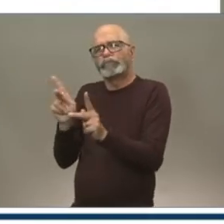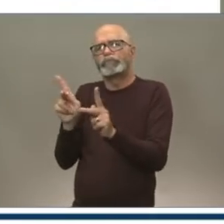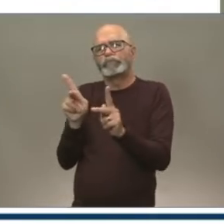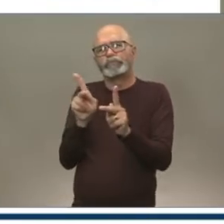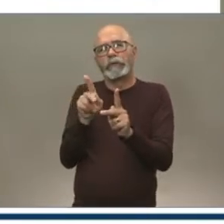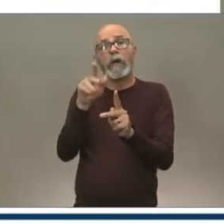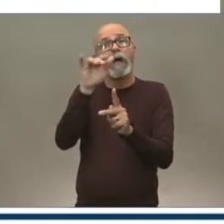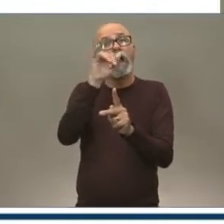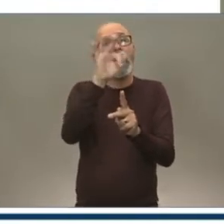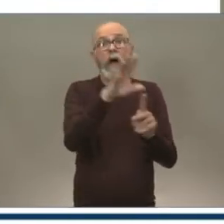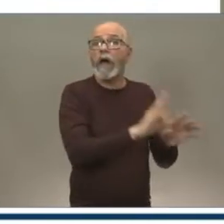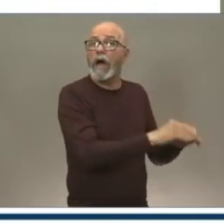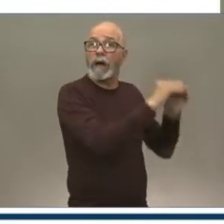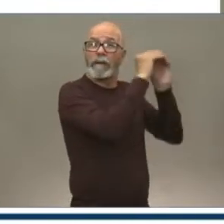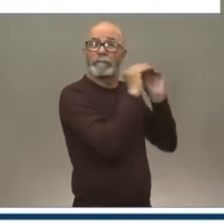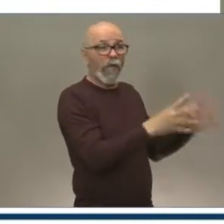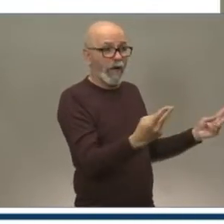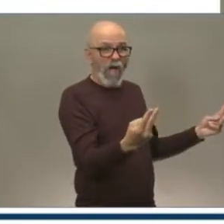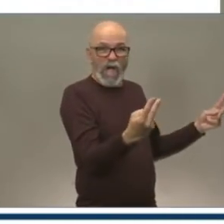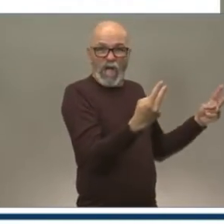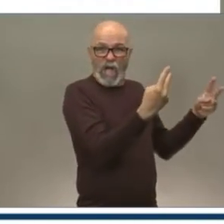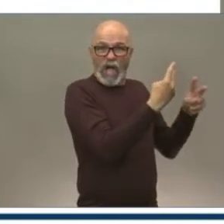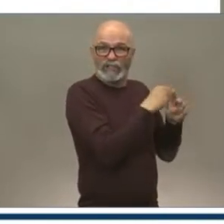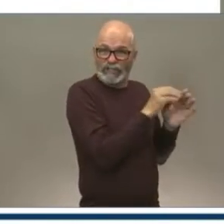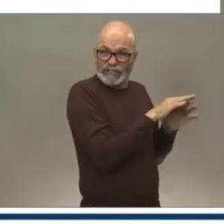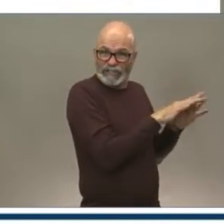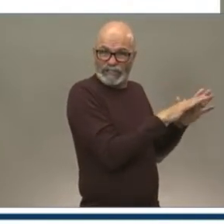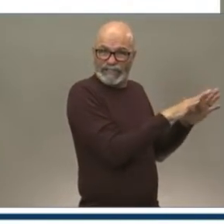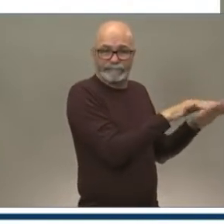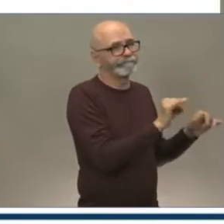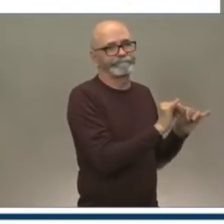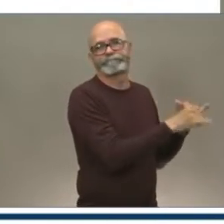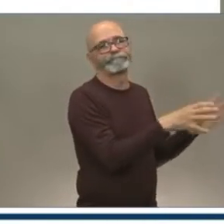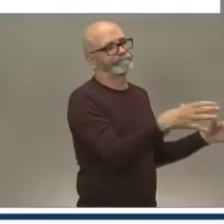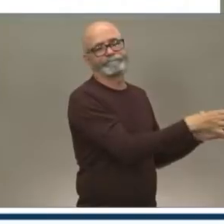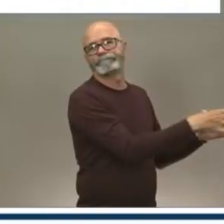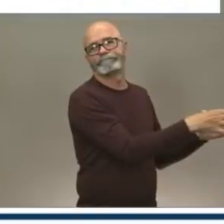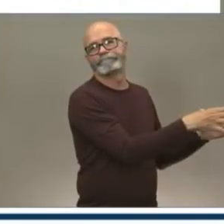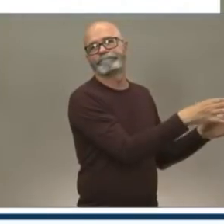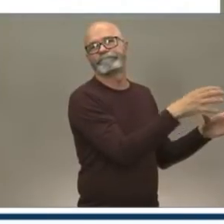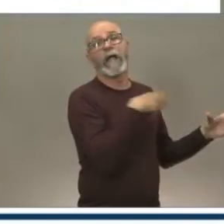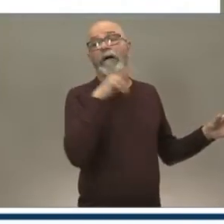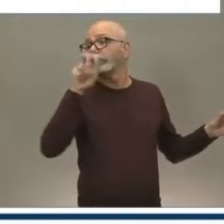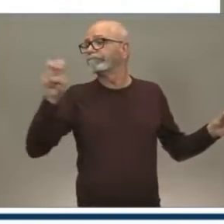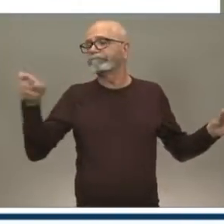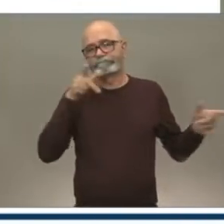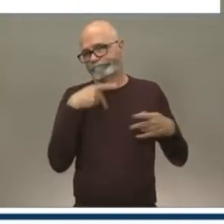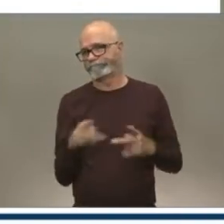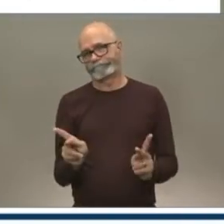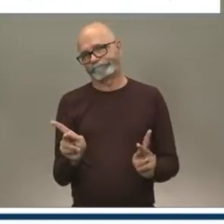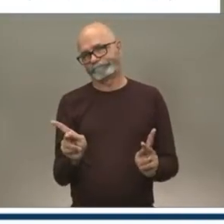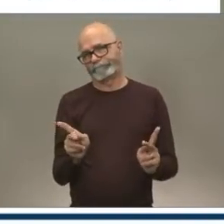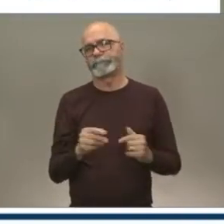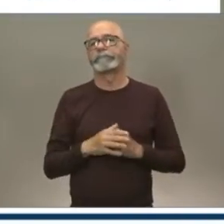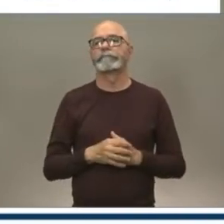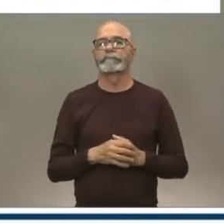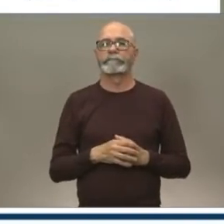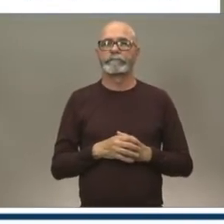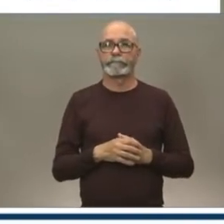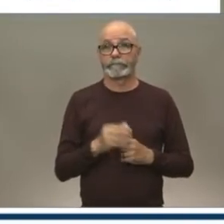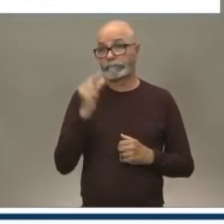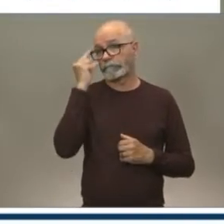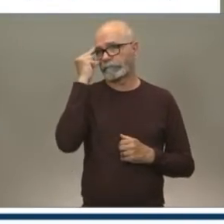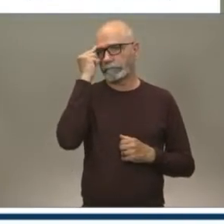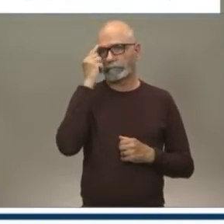to provide the necessary care for residents in all facilities. So recognizing that, and then there's that continuing